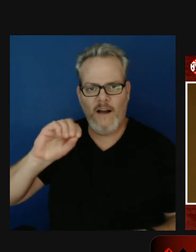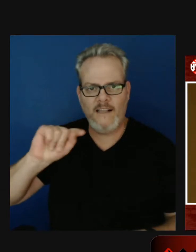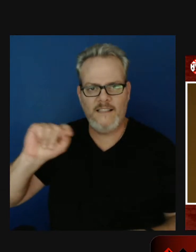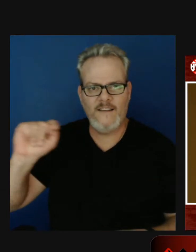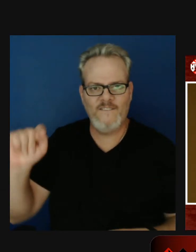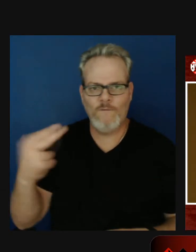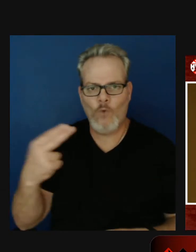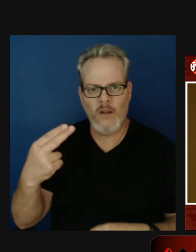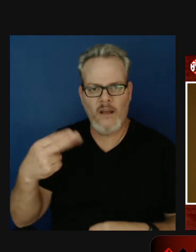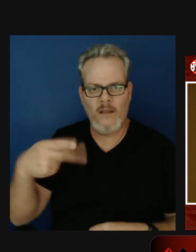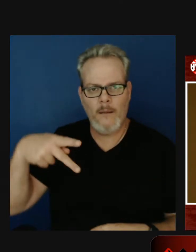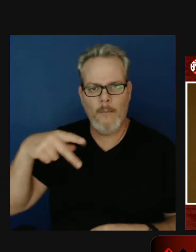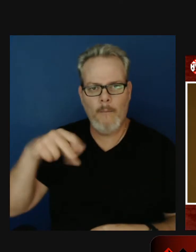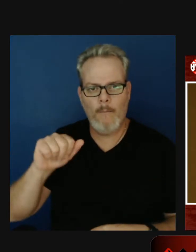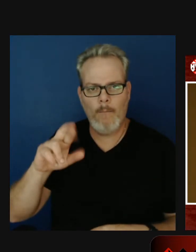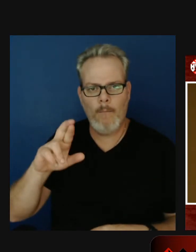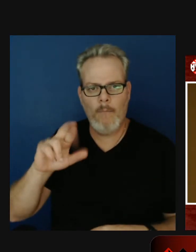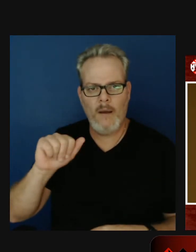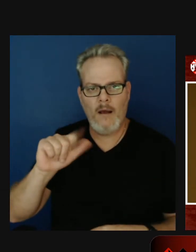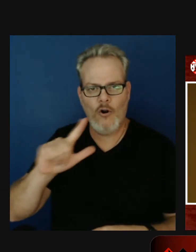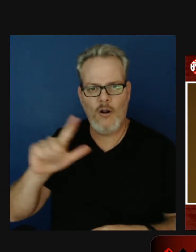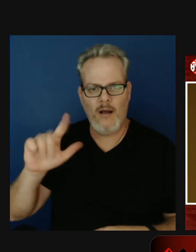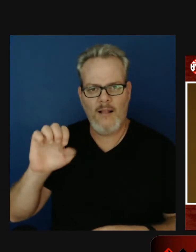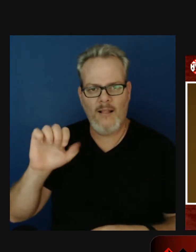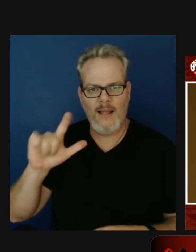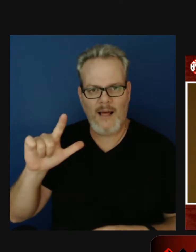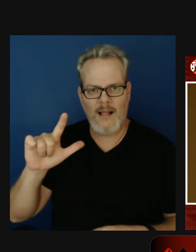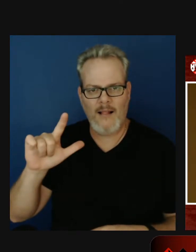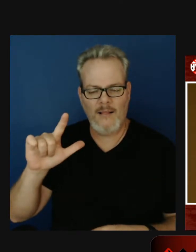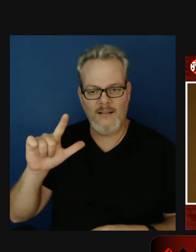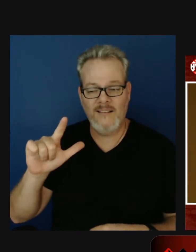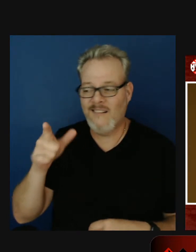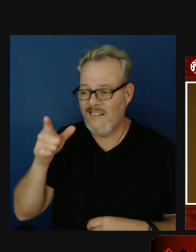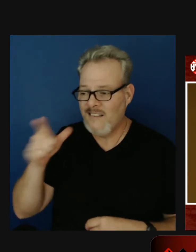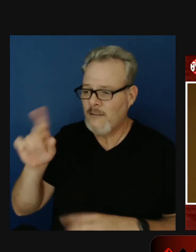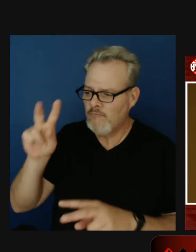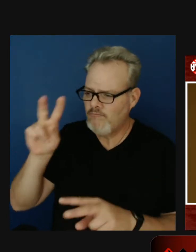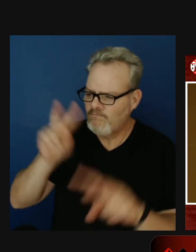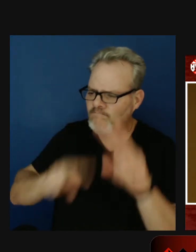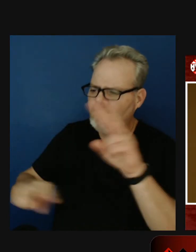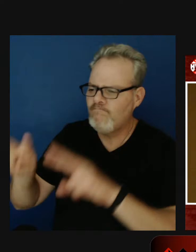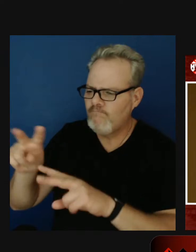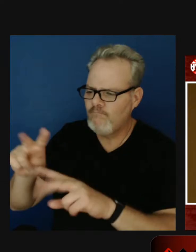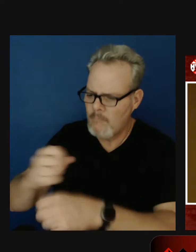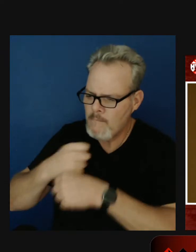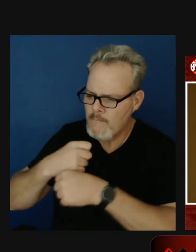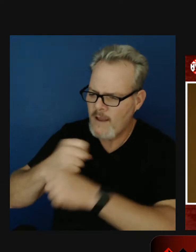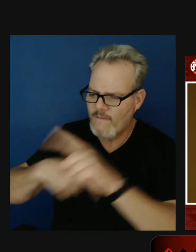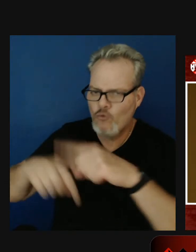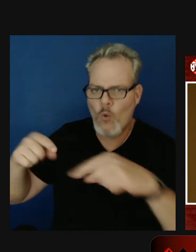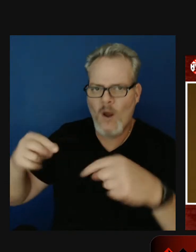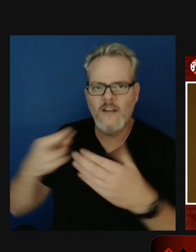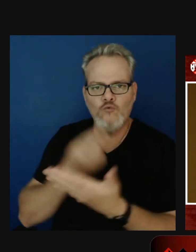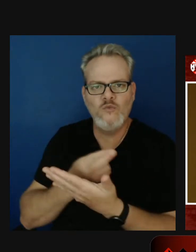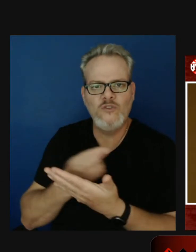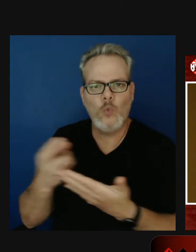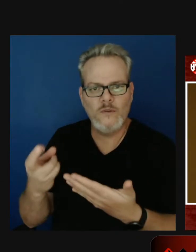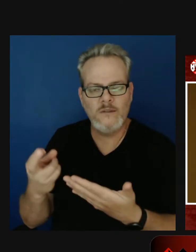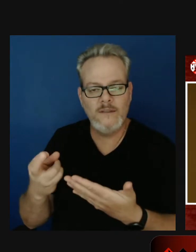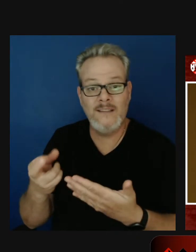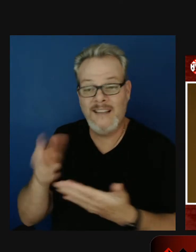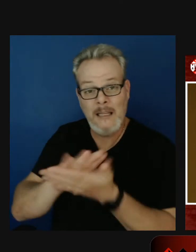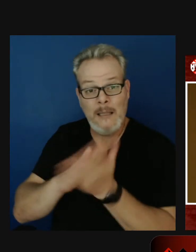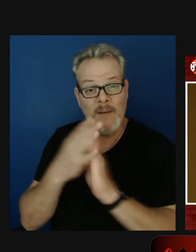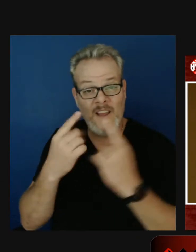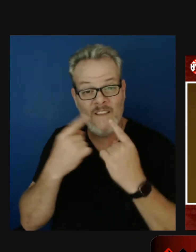to the coastline and kind of mapping the resources. How he originally became really famous, though, was that there was a